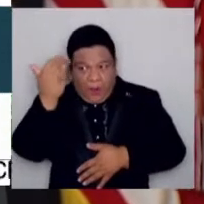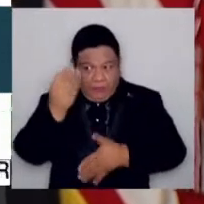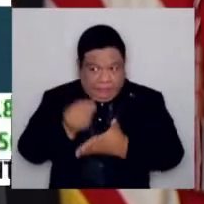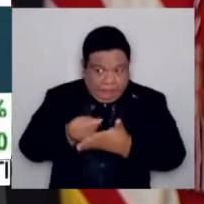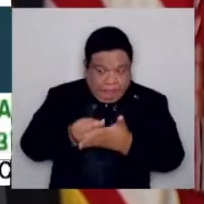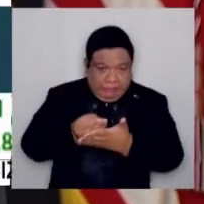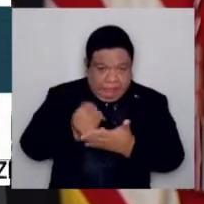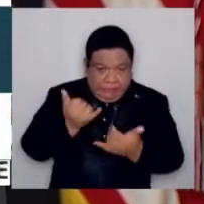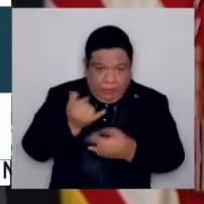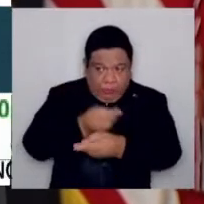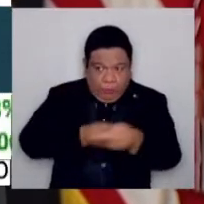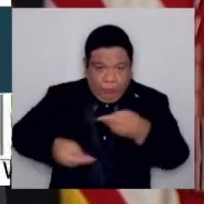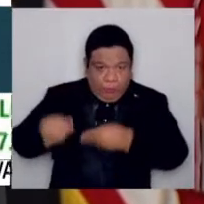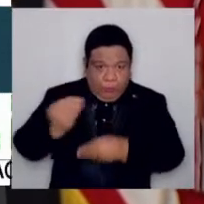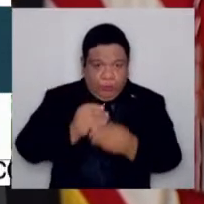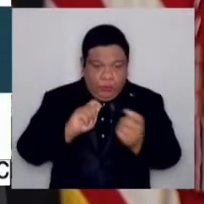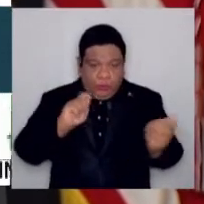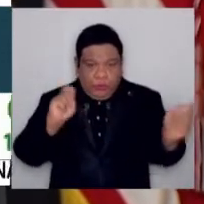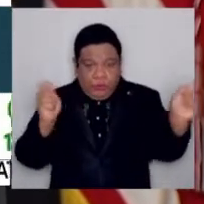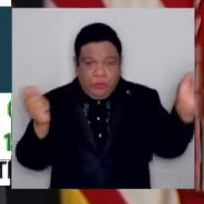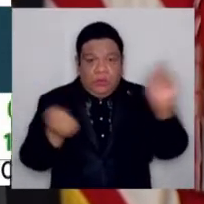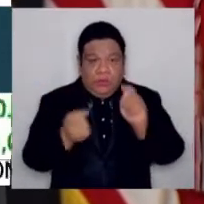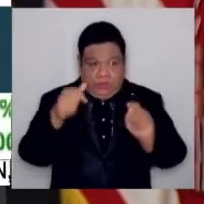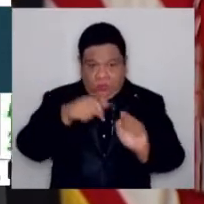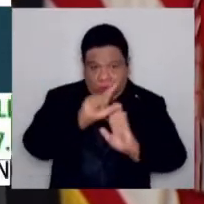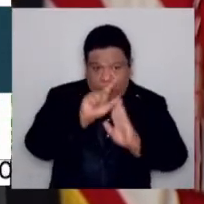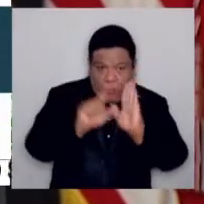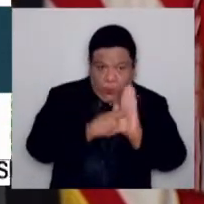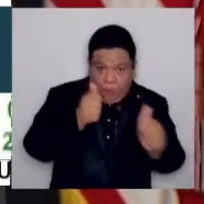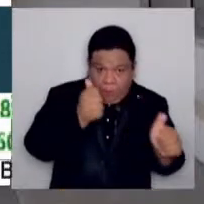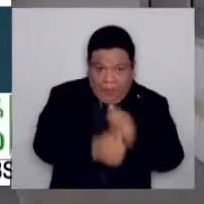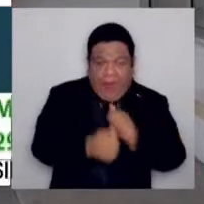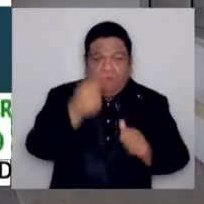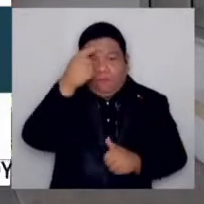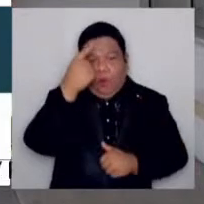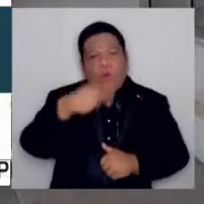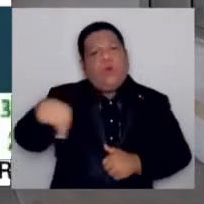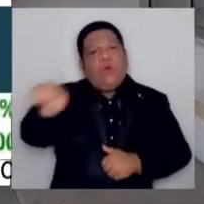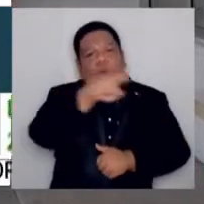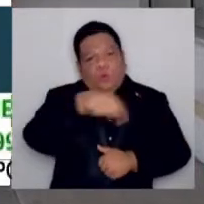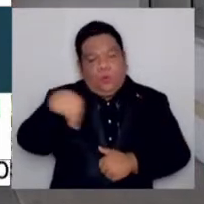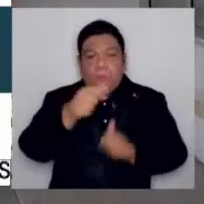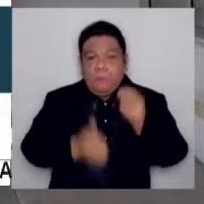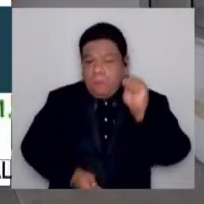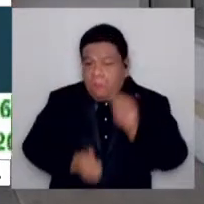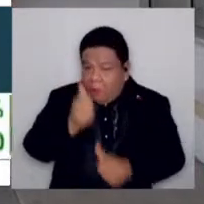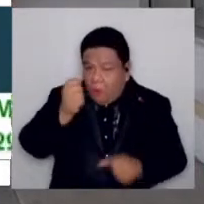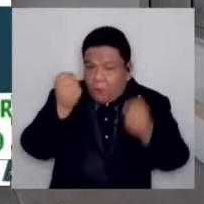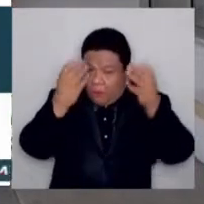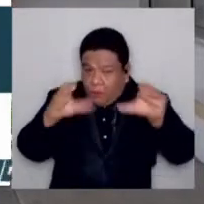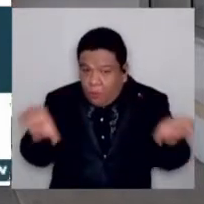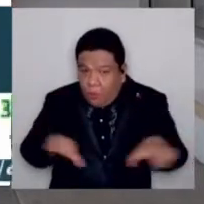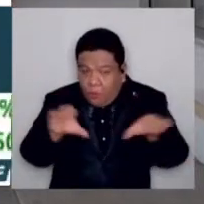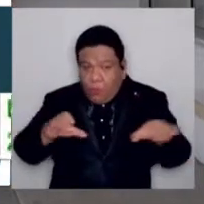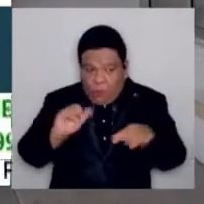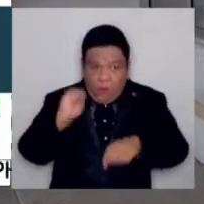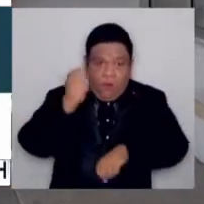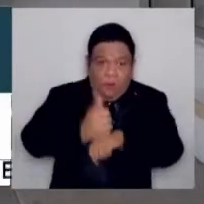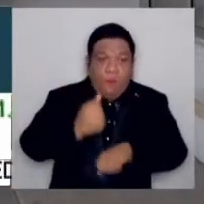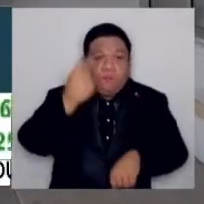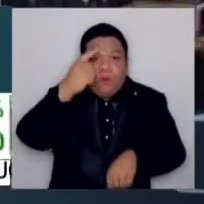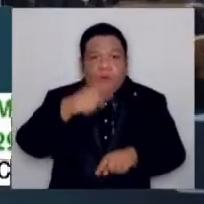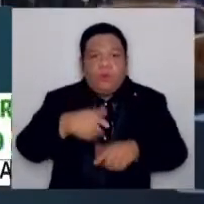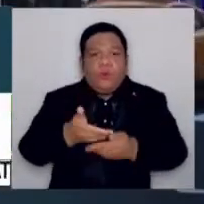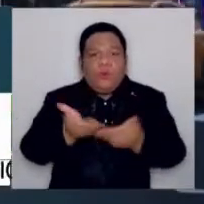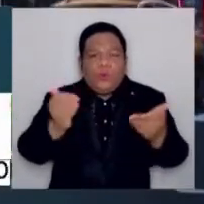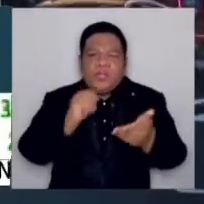so rapidly, this bill is for you. The vast majority of the thousands of jobs that will be created don't require a